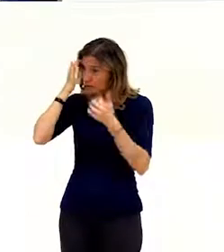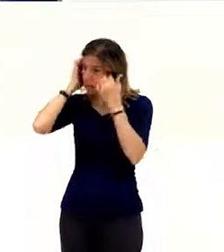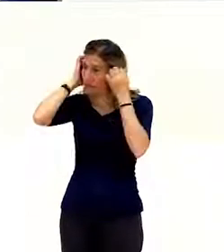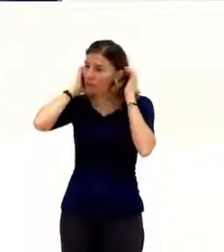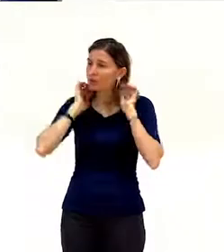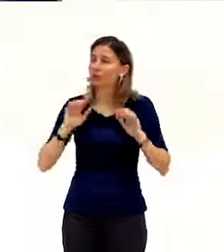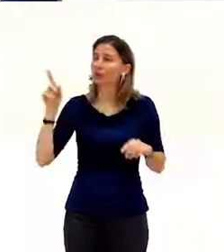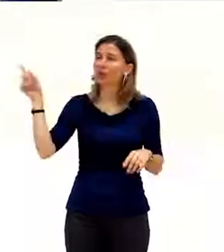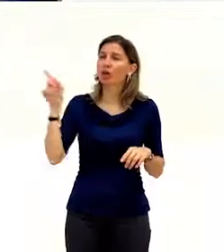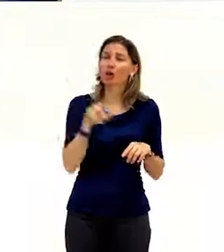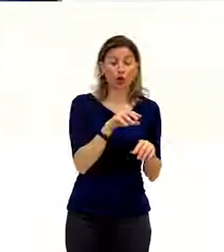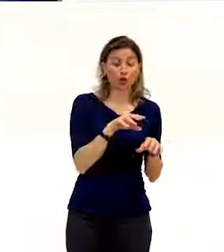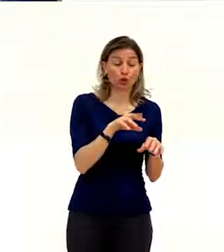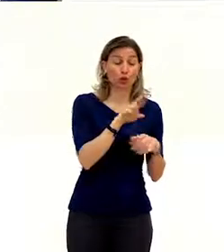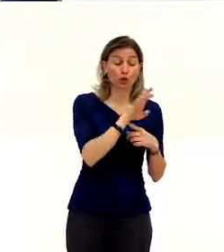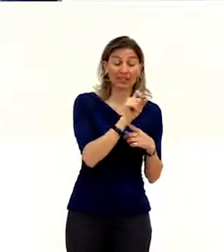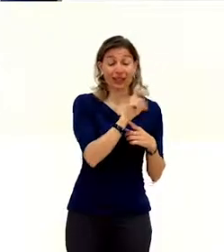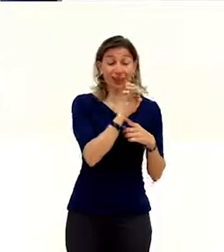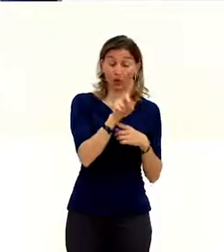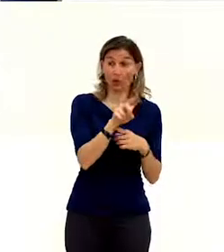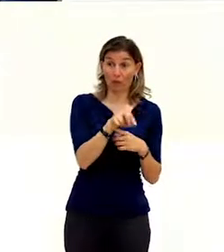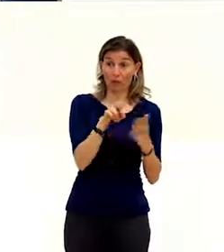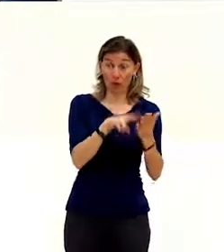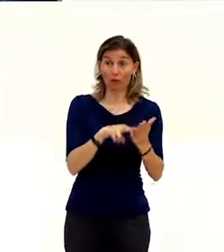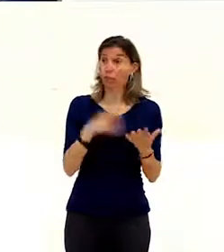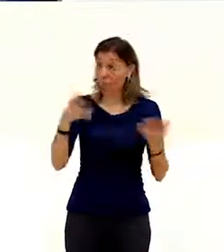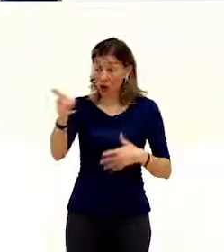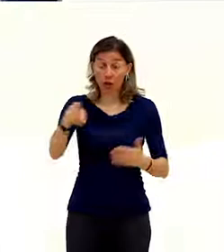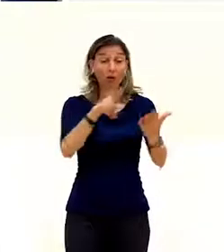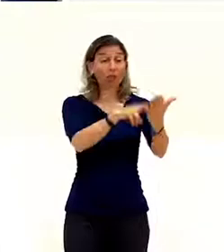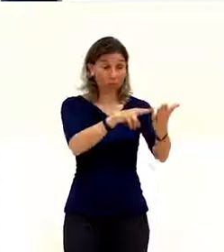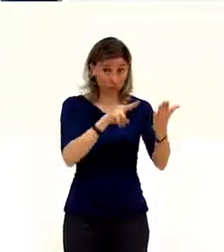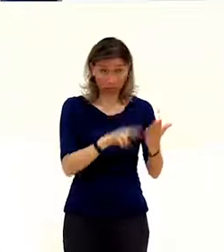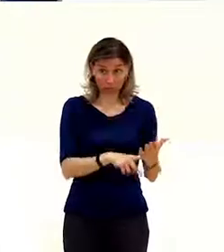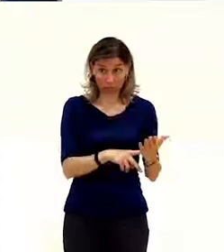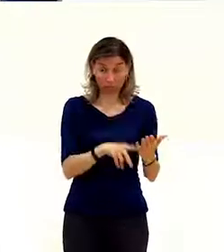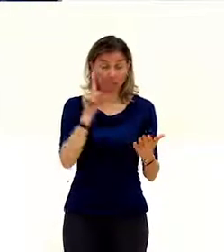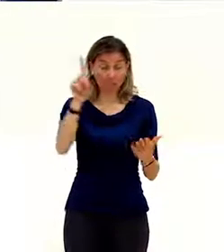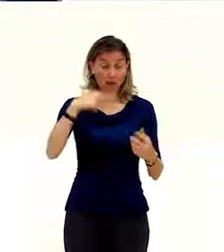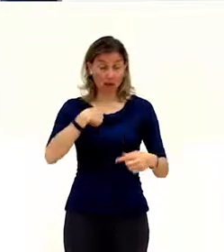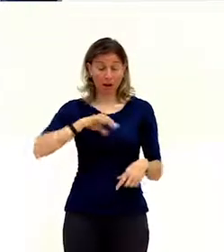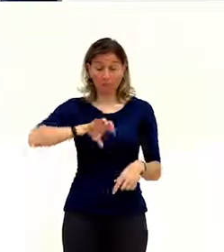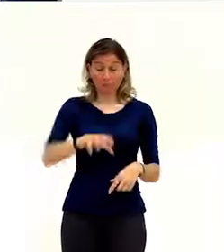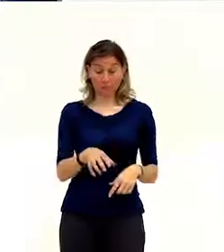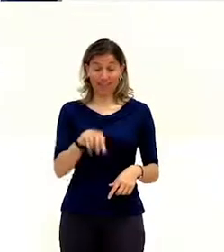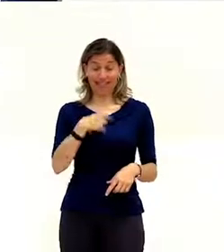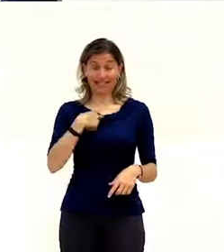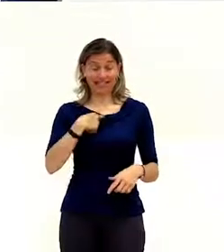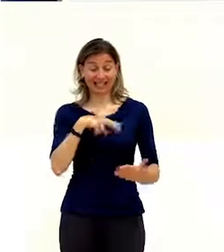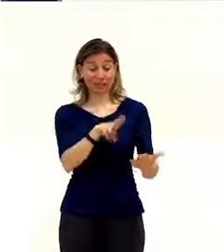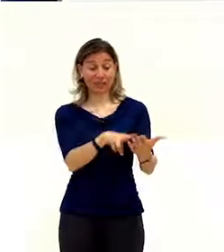Reserved contracts are contractual arrangements envisaged by a member state to create